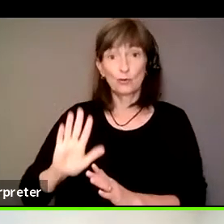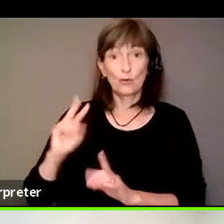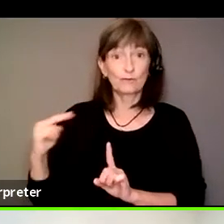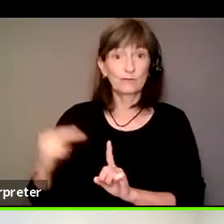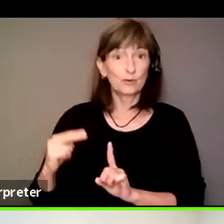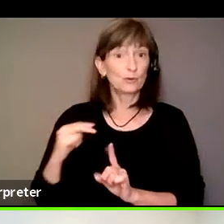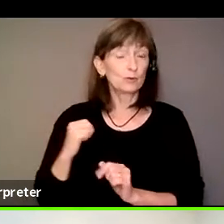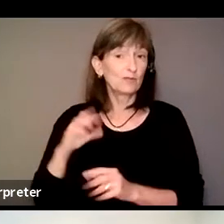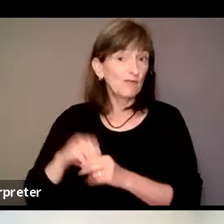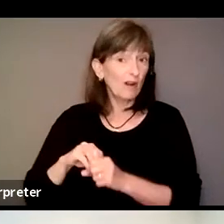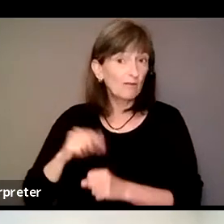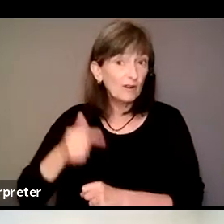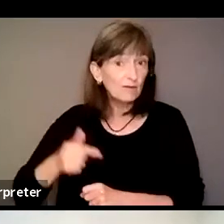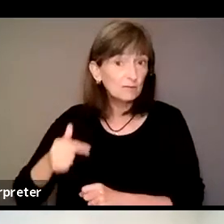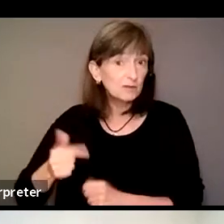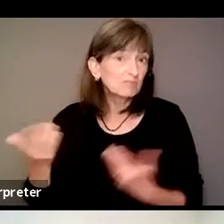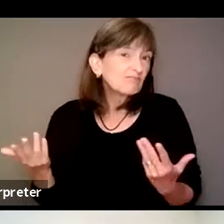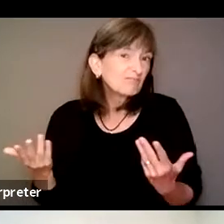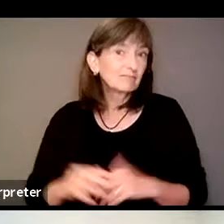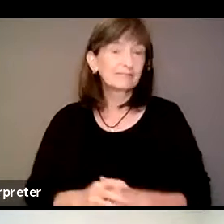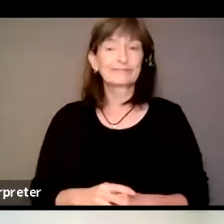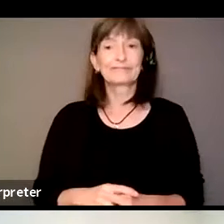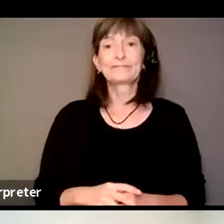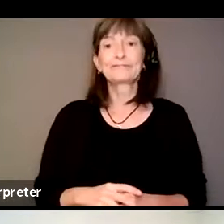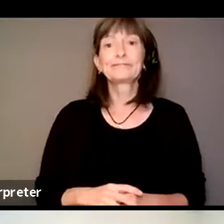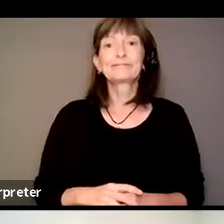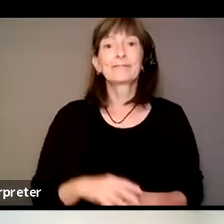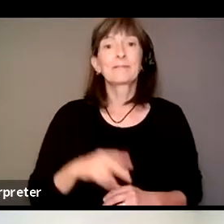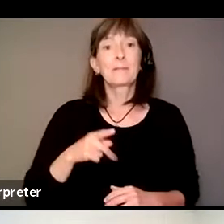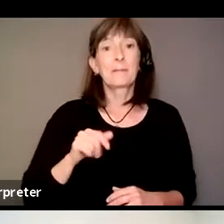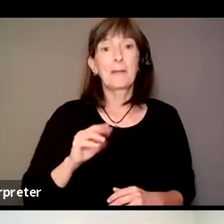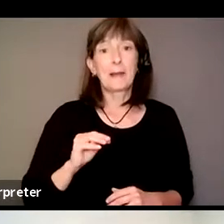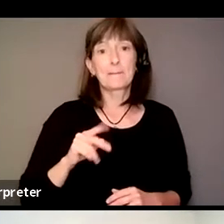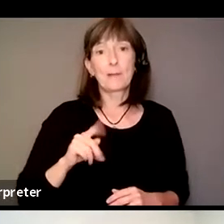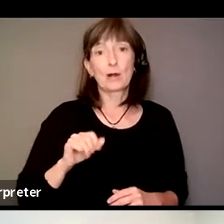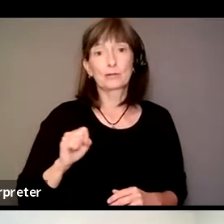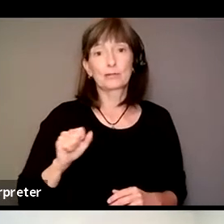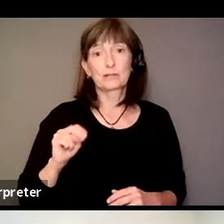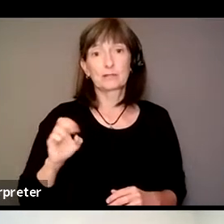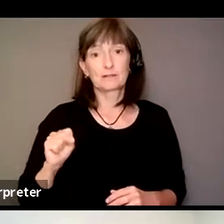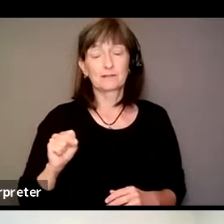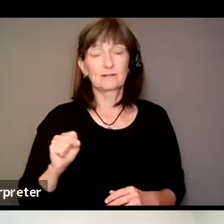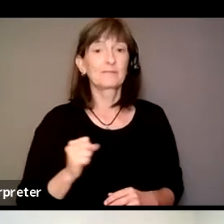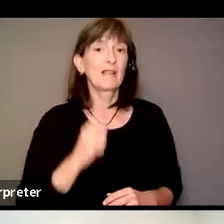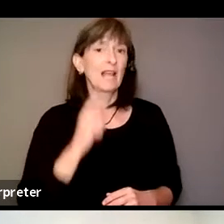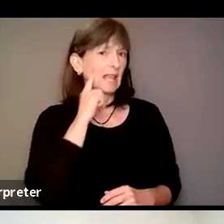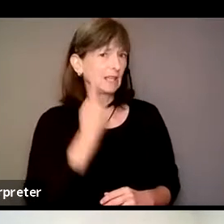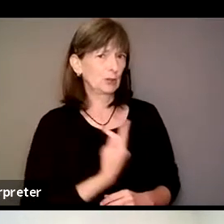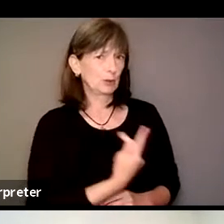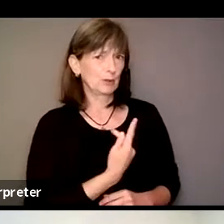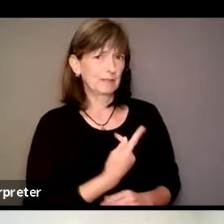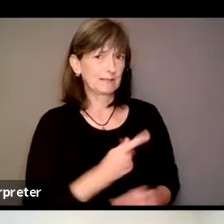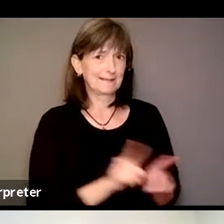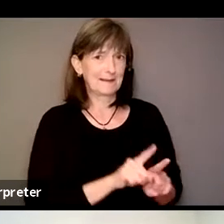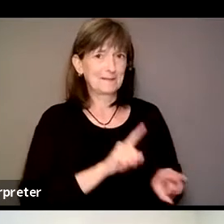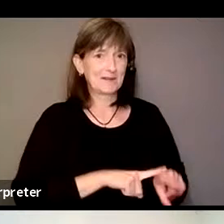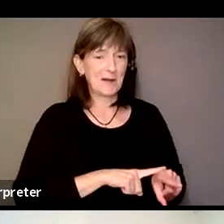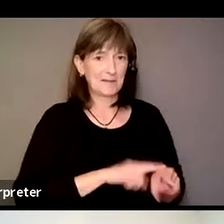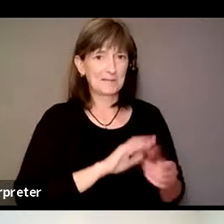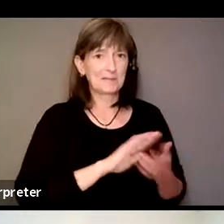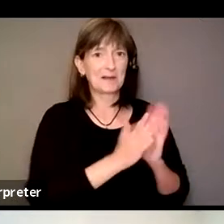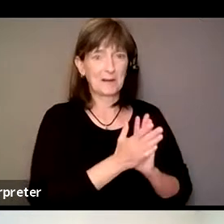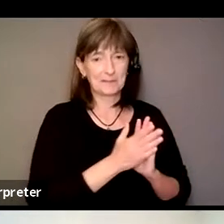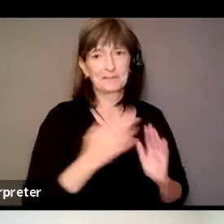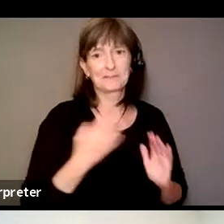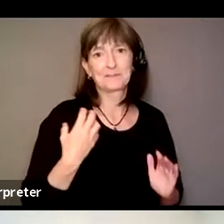in your department? Absolutely. And you and I guess we both were elected to office in 2015. As you know, I was